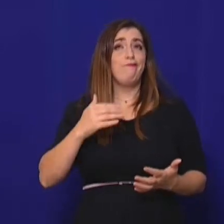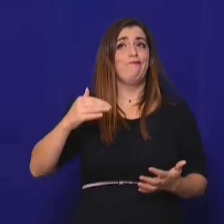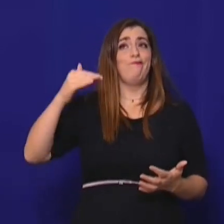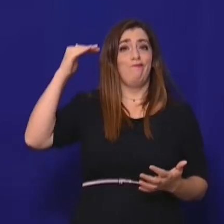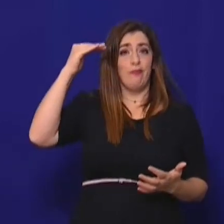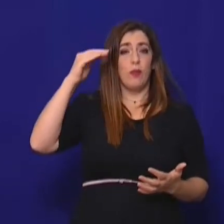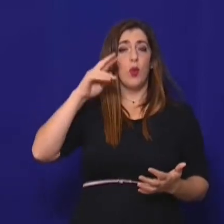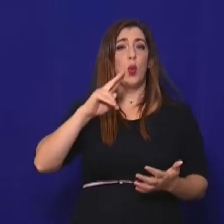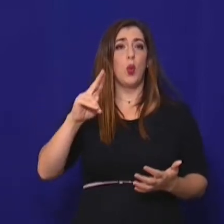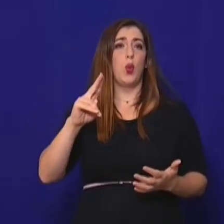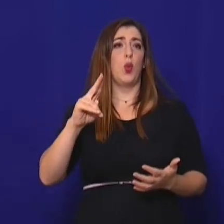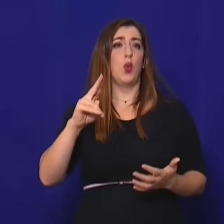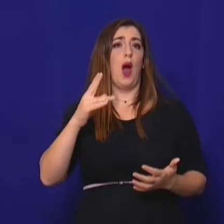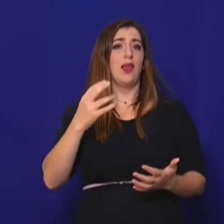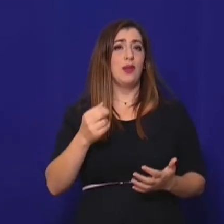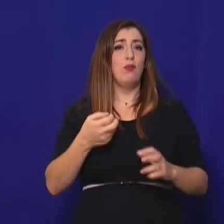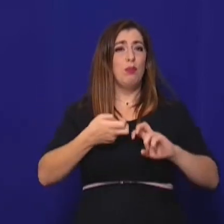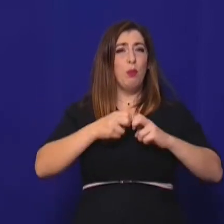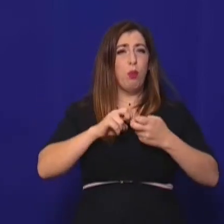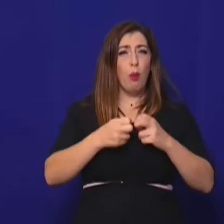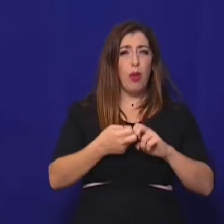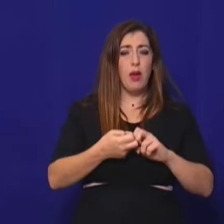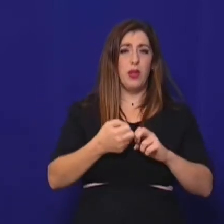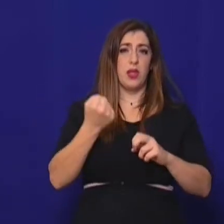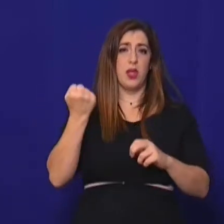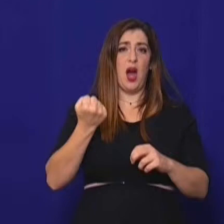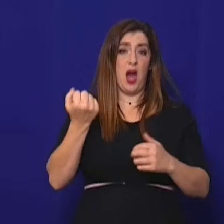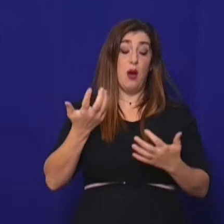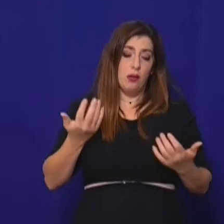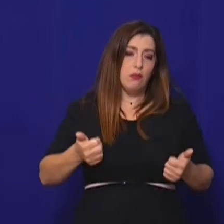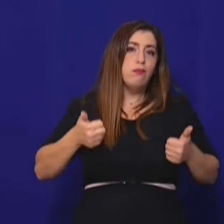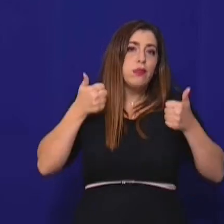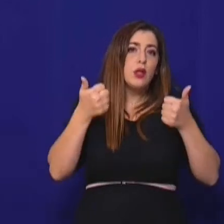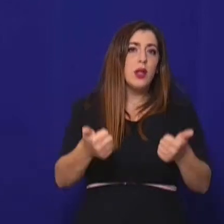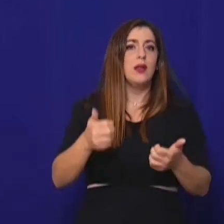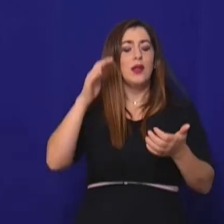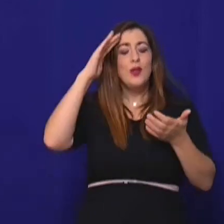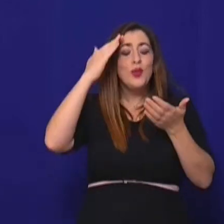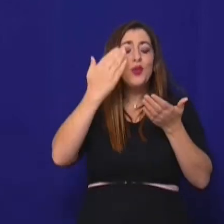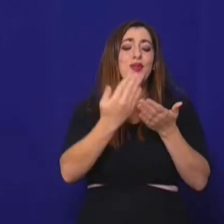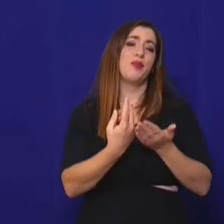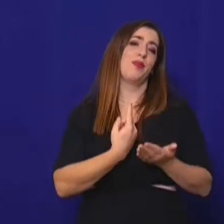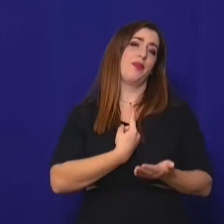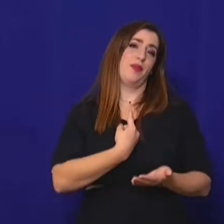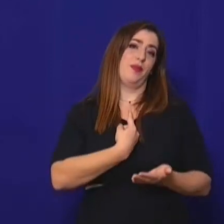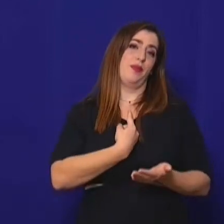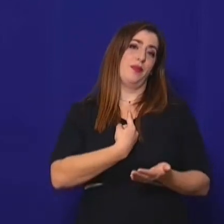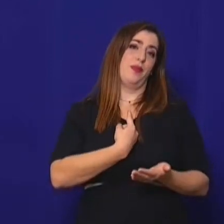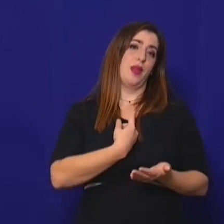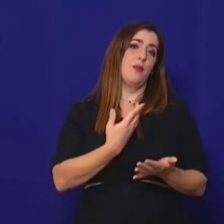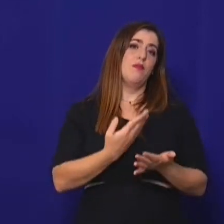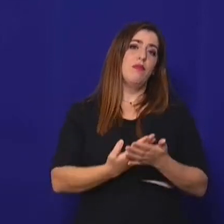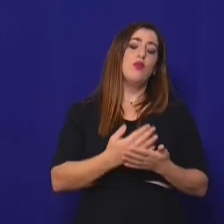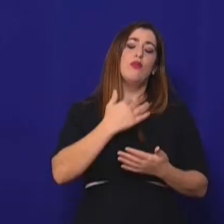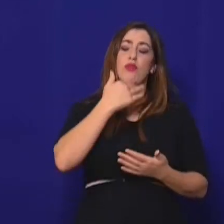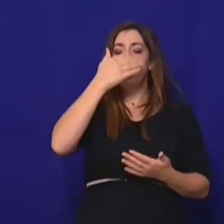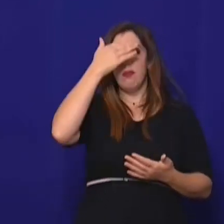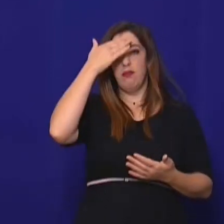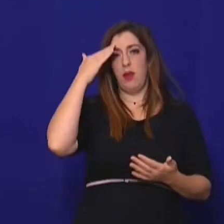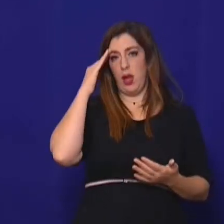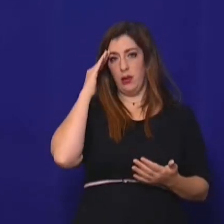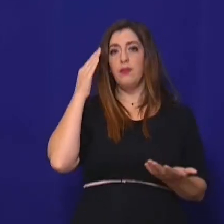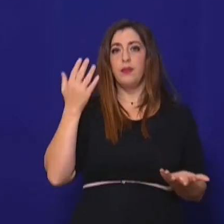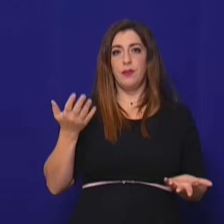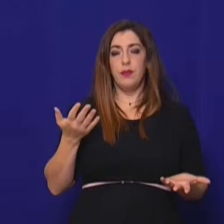liż-żgħażagħ, importanti li nieħdu l-miżuri meħtieġa u nevitaw li aħna stess nkun nistgħu nimirdu għaliex